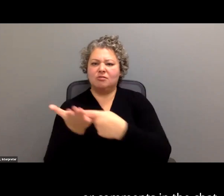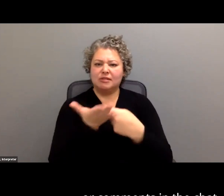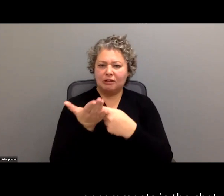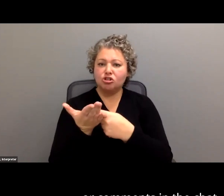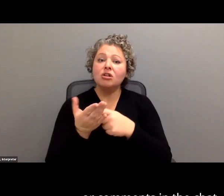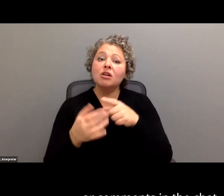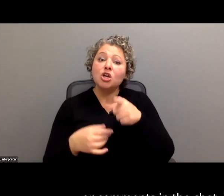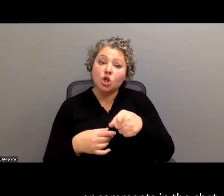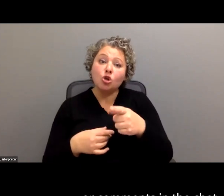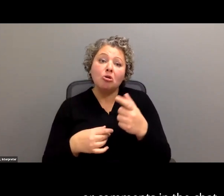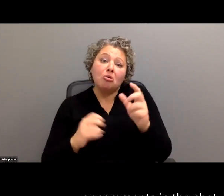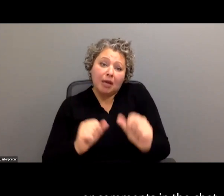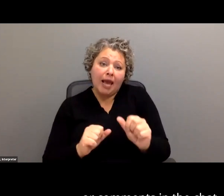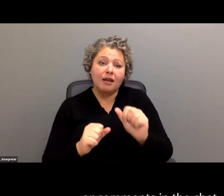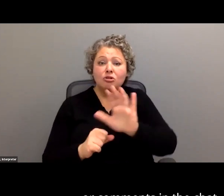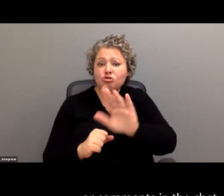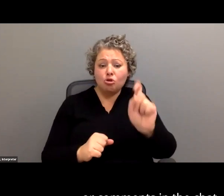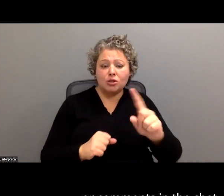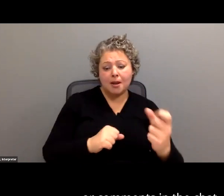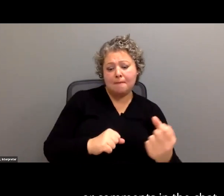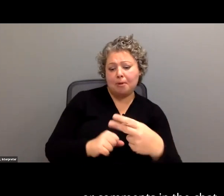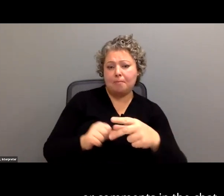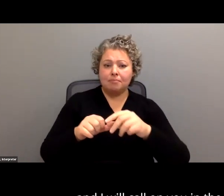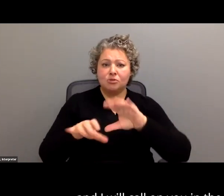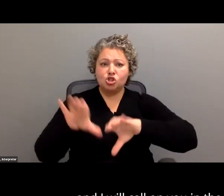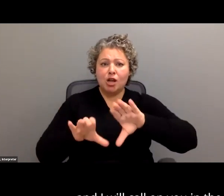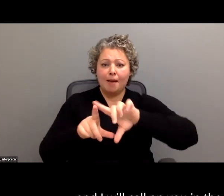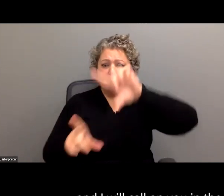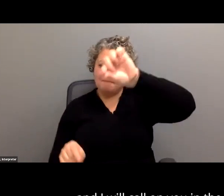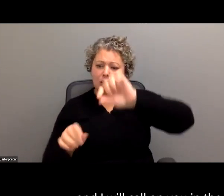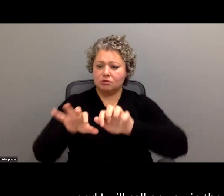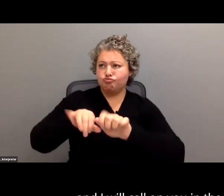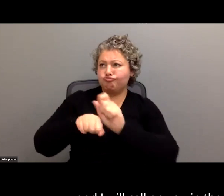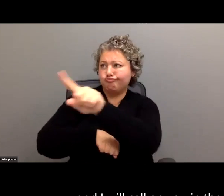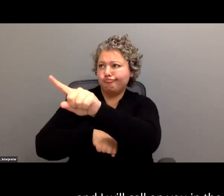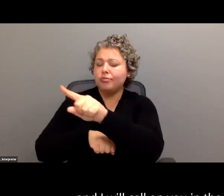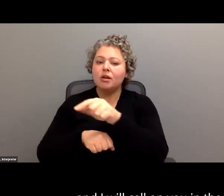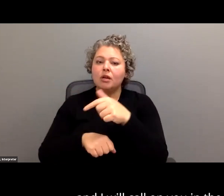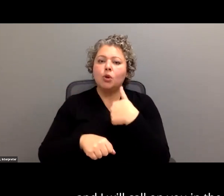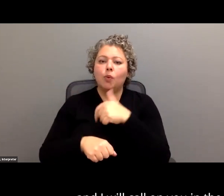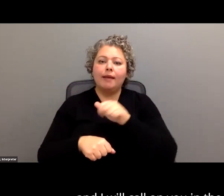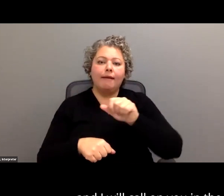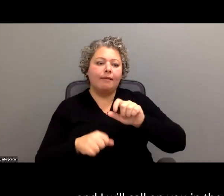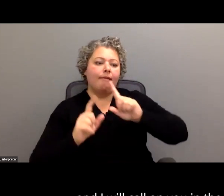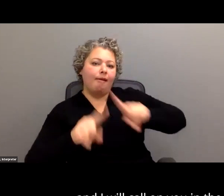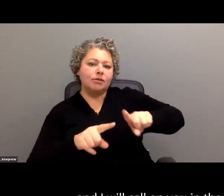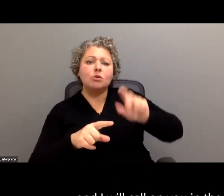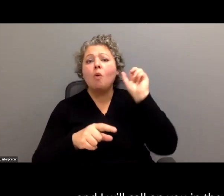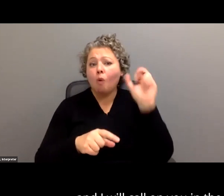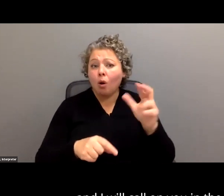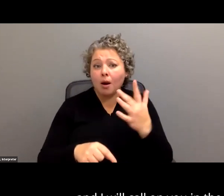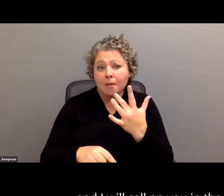question verbally, please raise your virtual hand. And I will call on you in the order that that